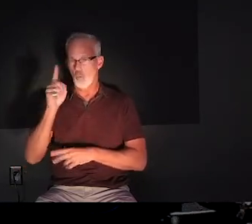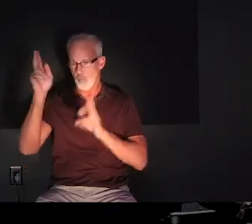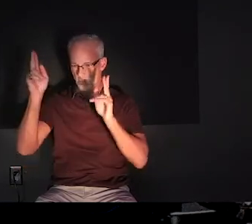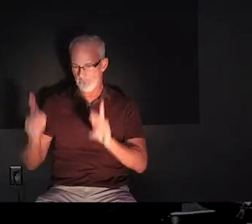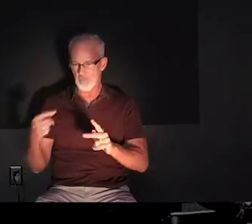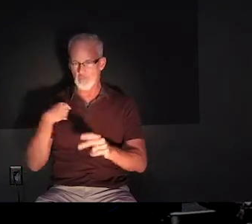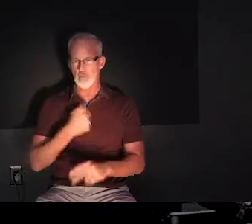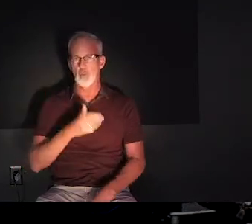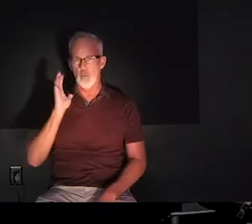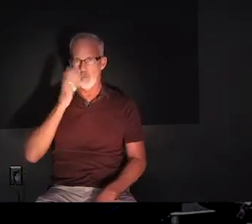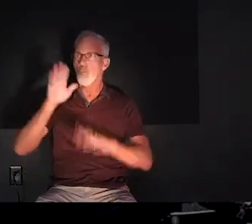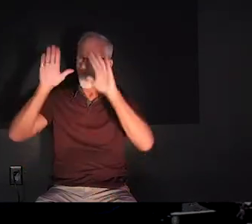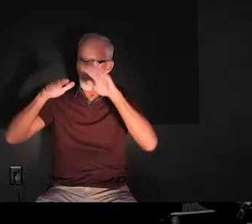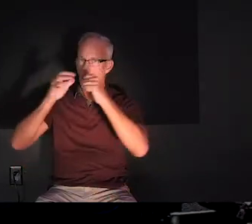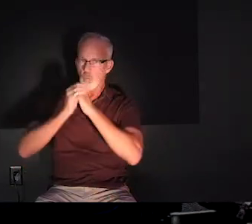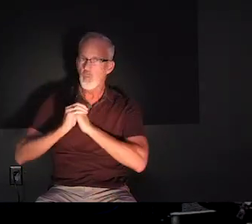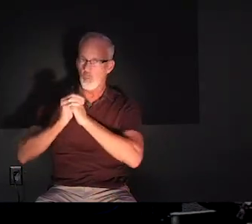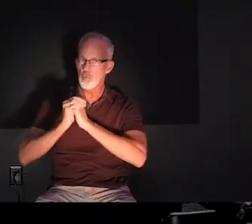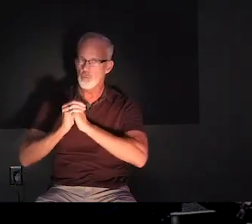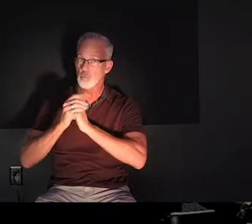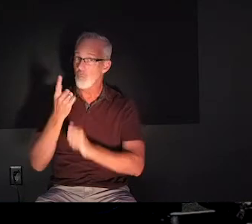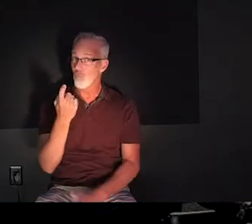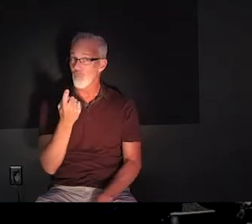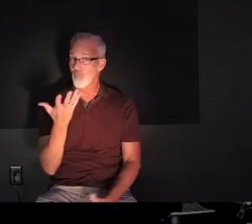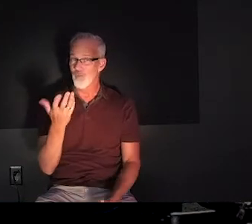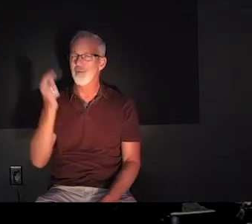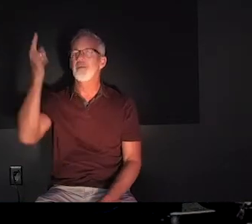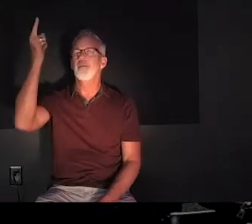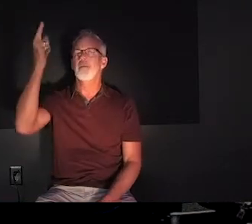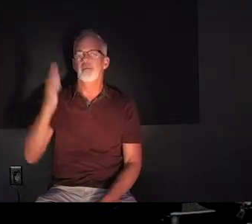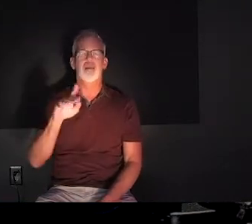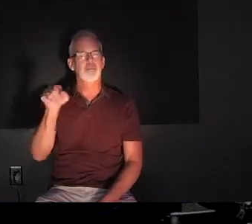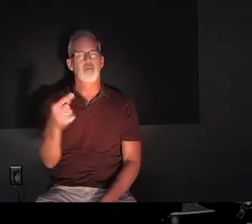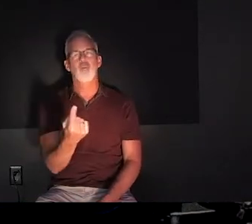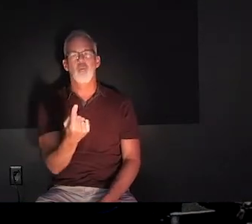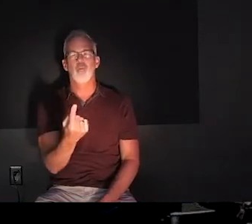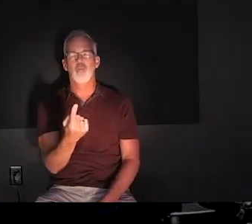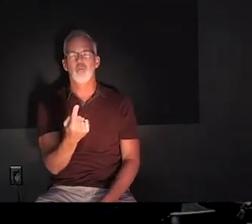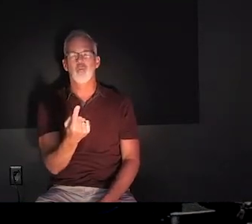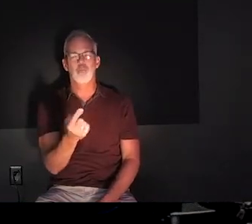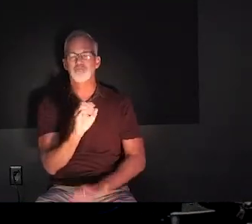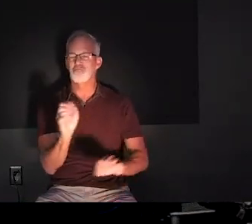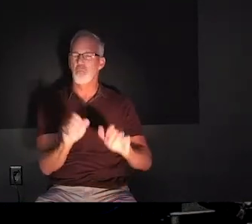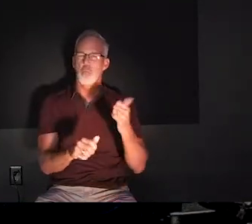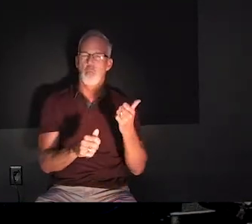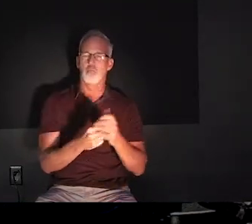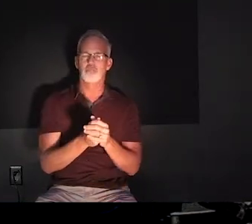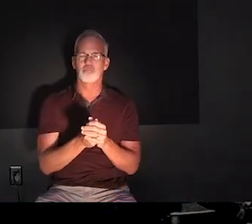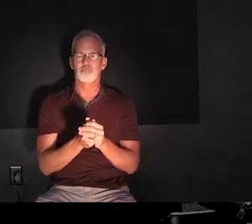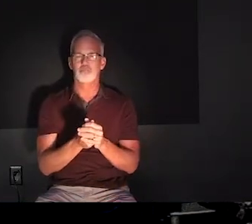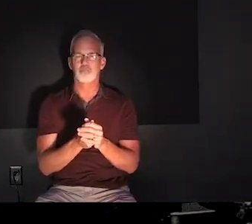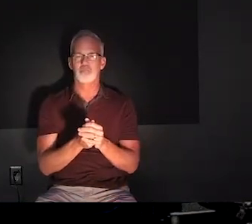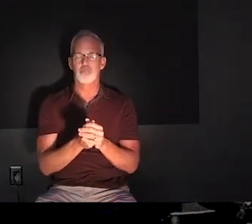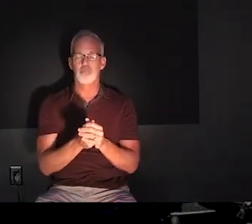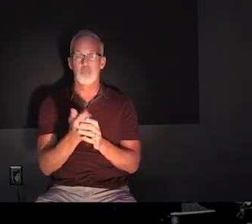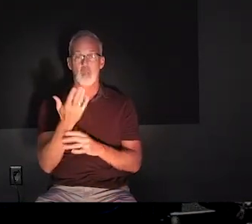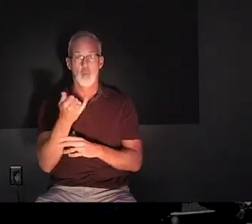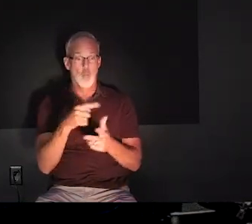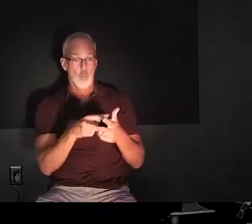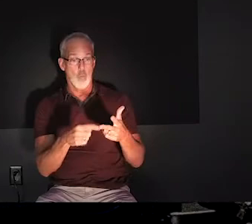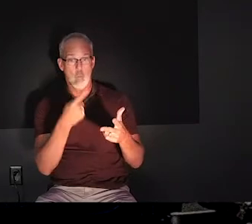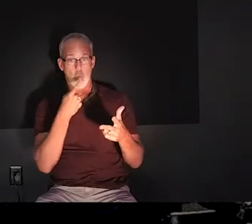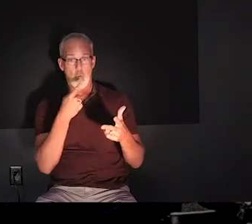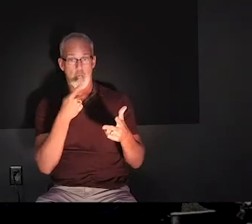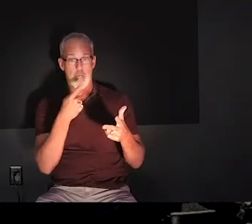Shadrach, Meshach, and Abednego said, hey, we only bow down to God and nobody else. Why did Shadrach, Meshach, and